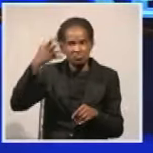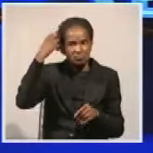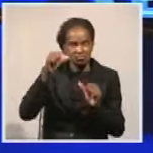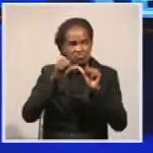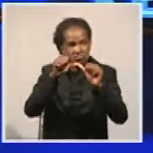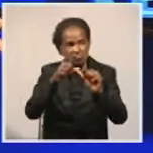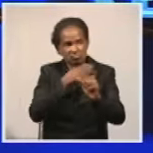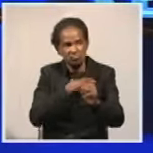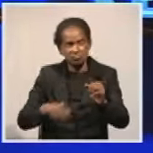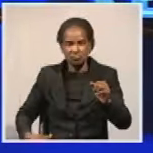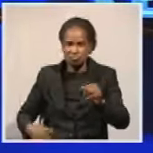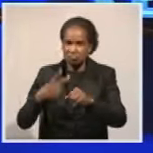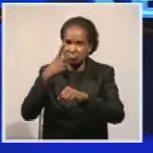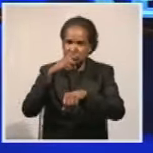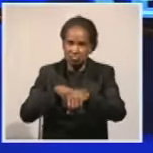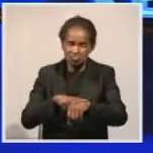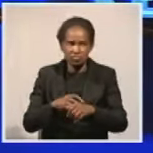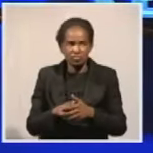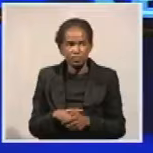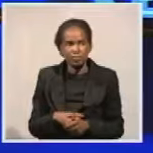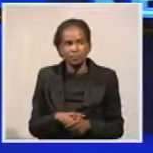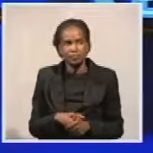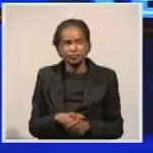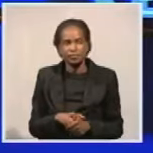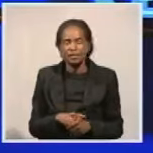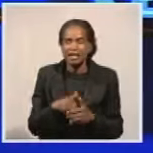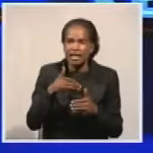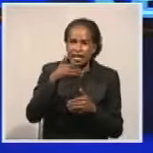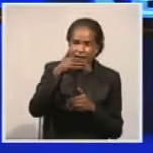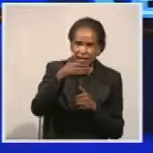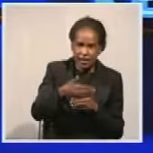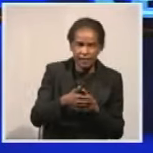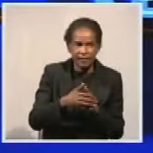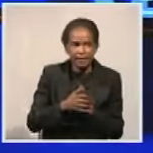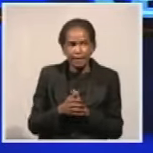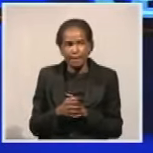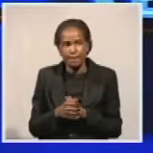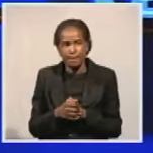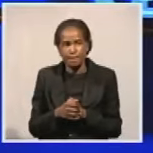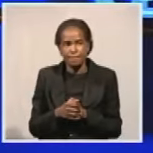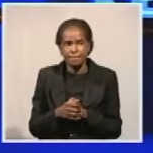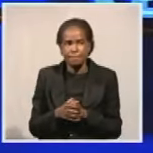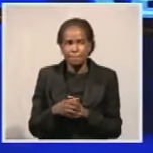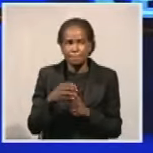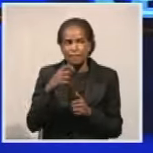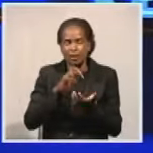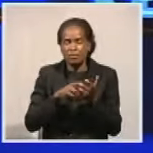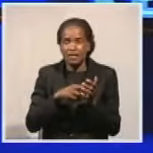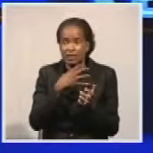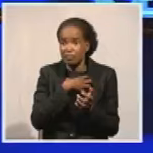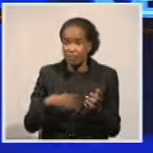Nujoma, we changed the constitution to allow him, and him alone, to